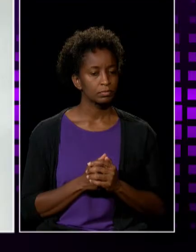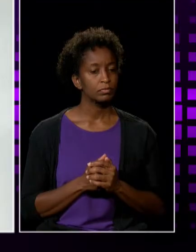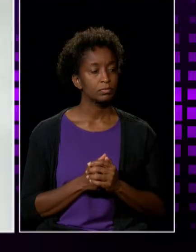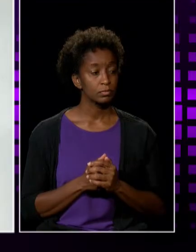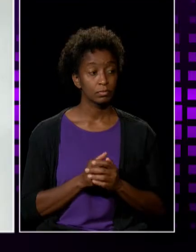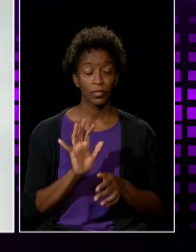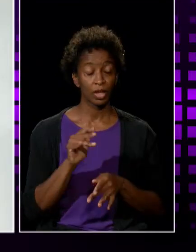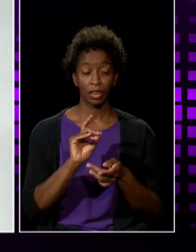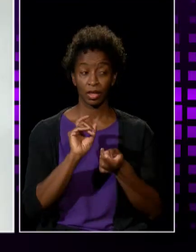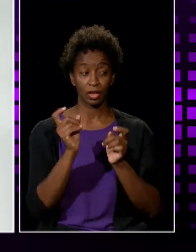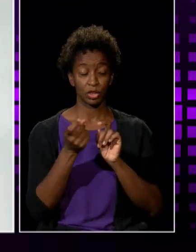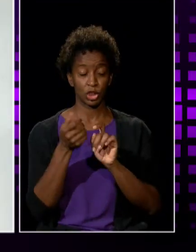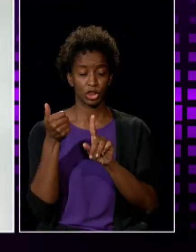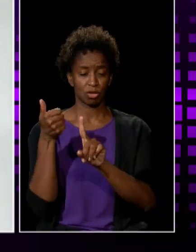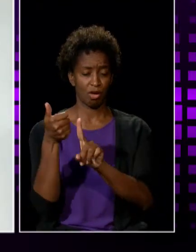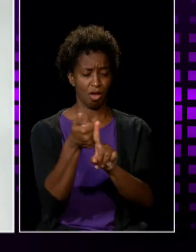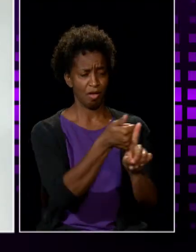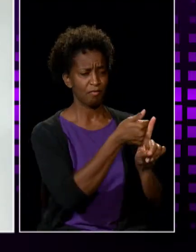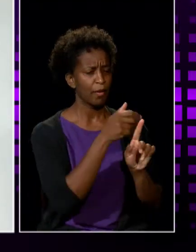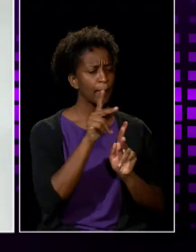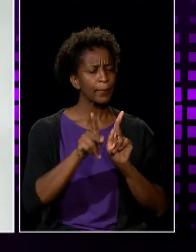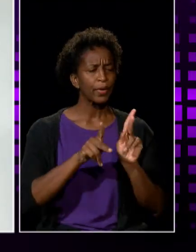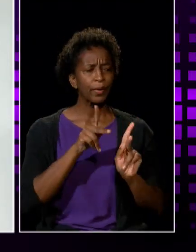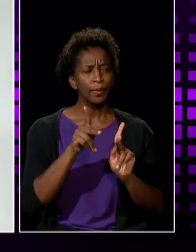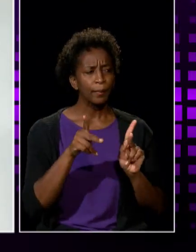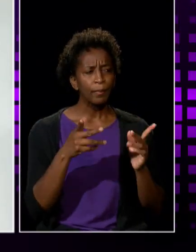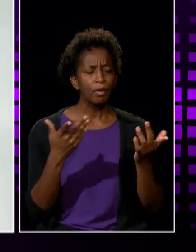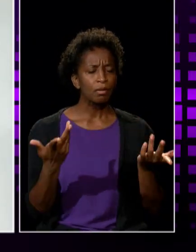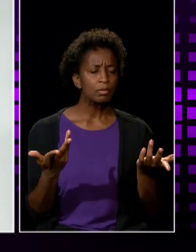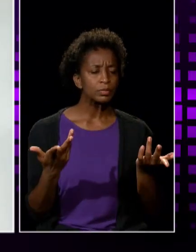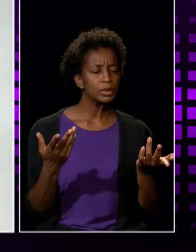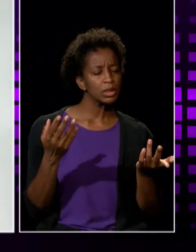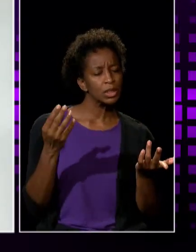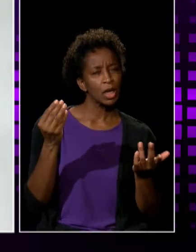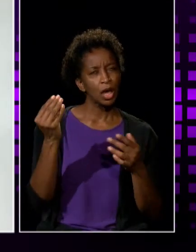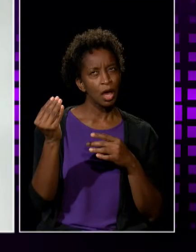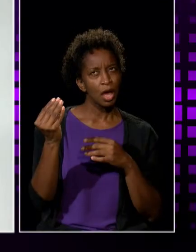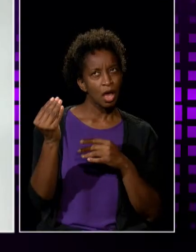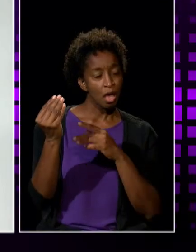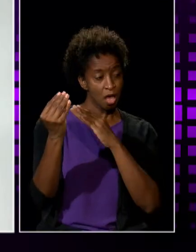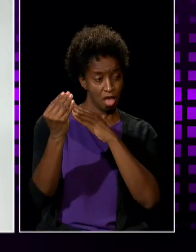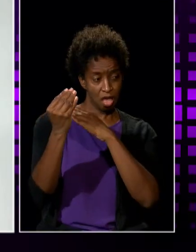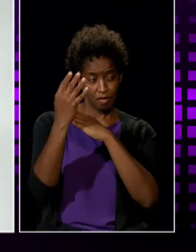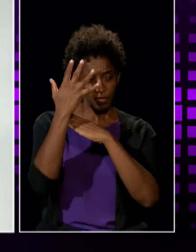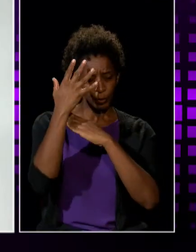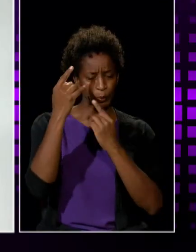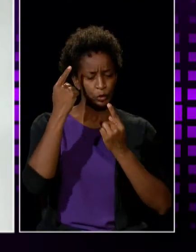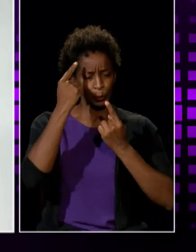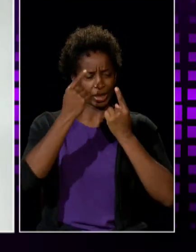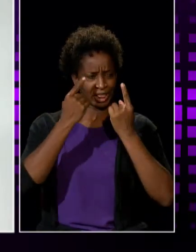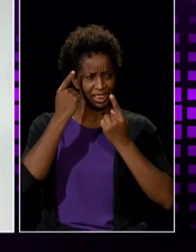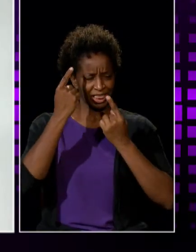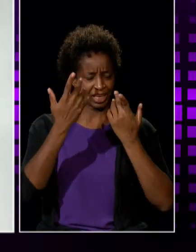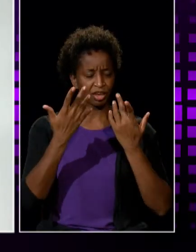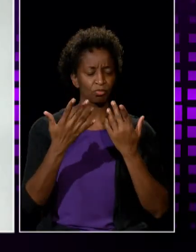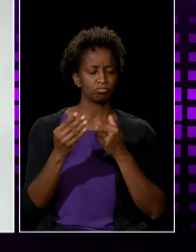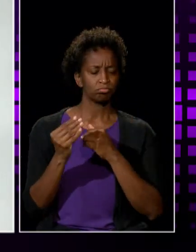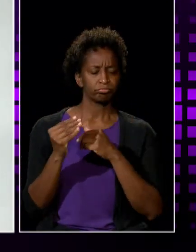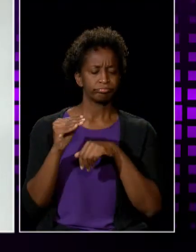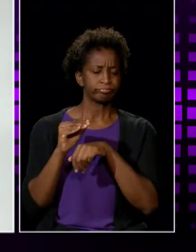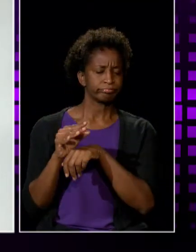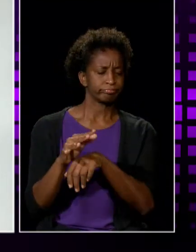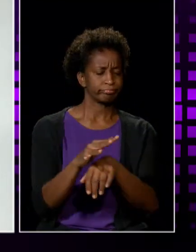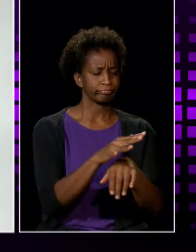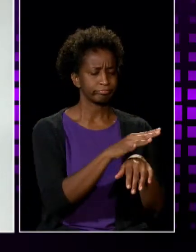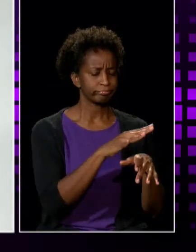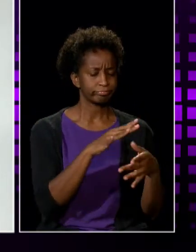the everyday Barbadian are psychosocial. Psychosocial in the sense that you're now removing these psychological